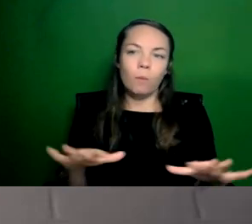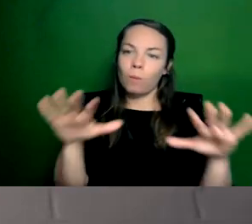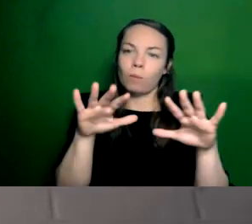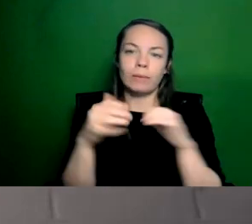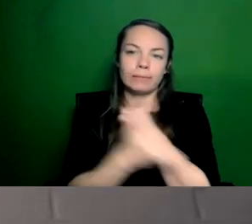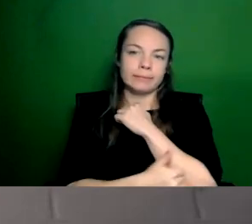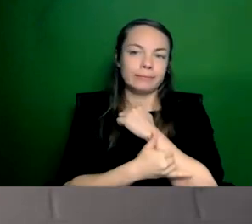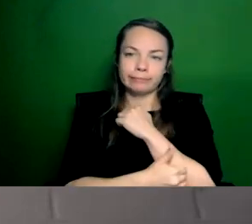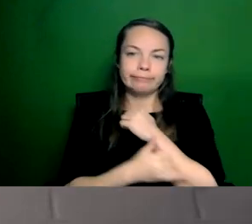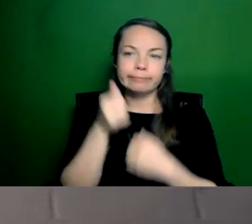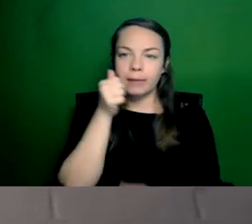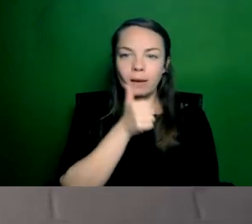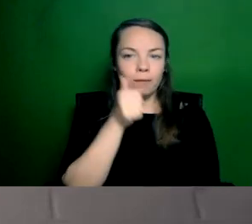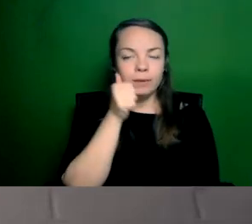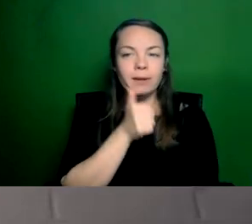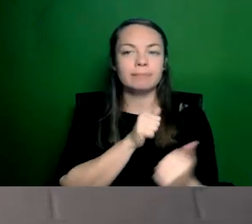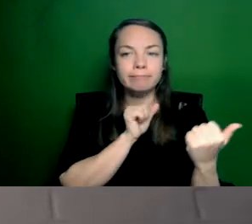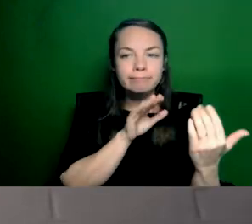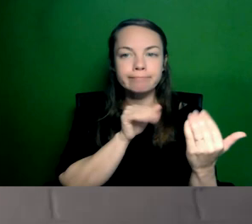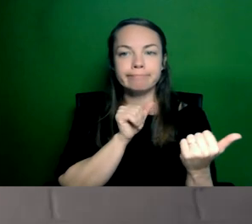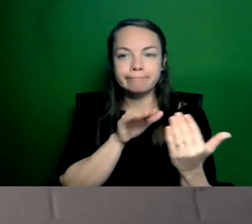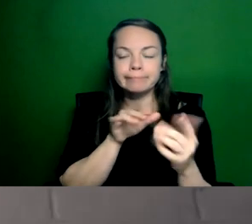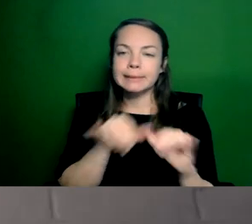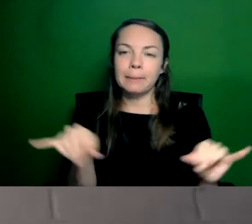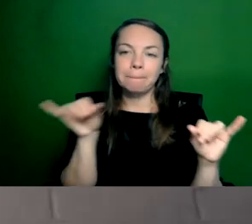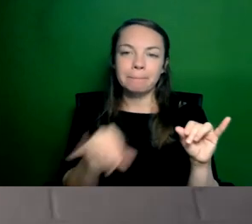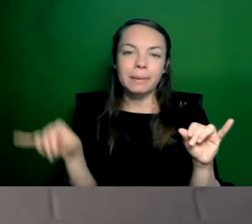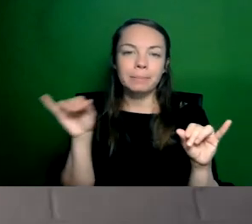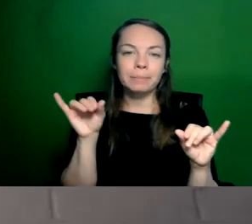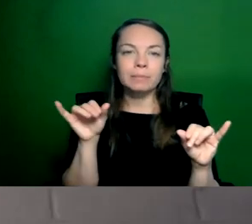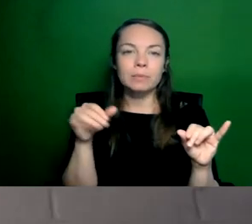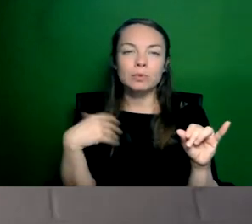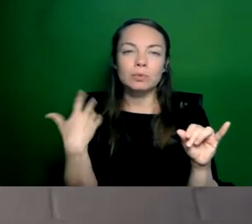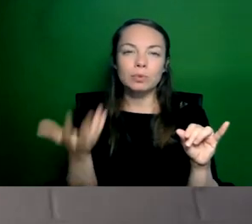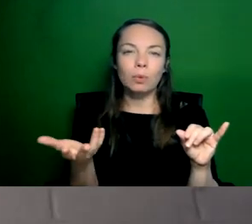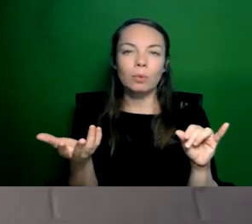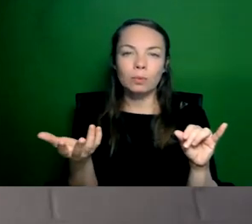they're experiencing this same sort of thing. And so it's just one of those things that,